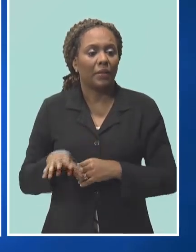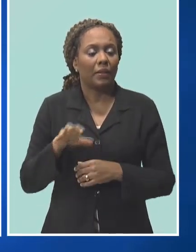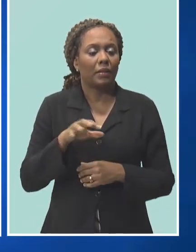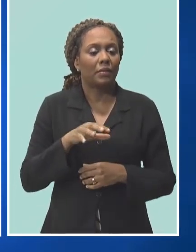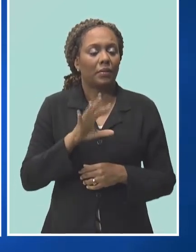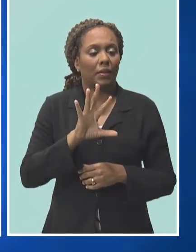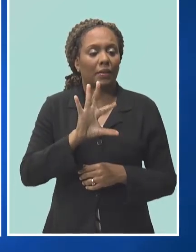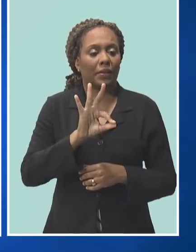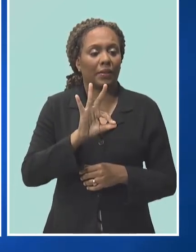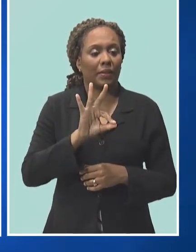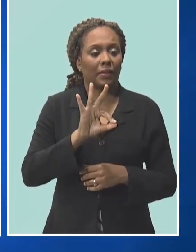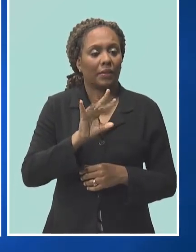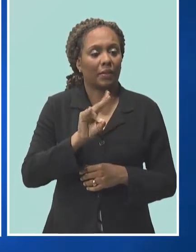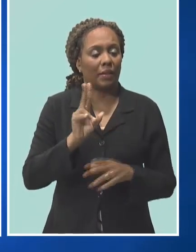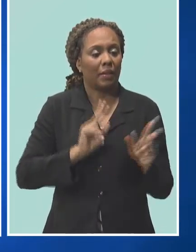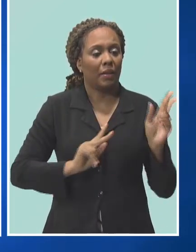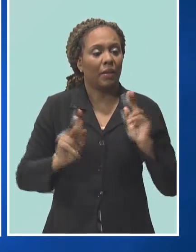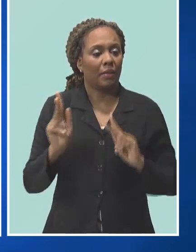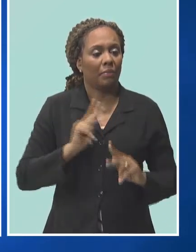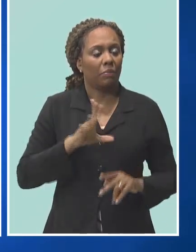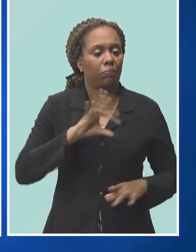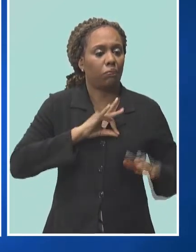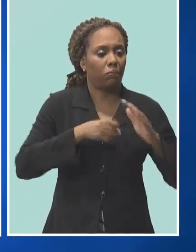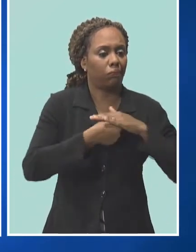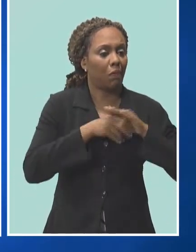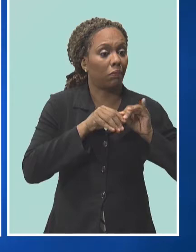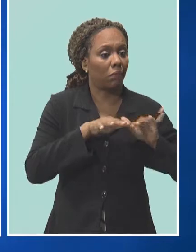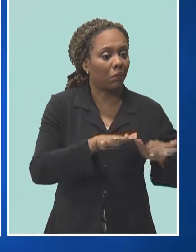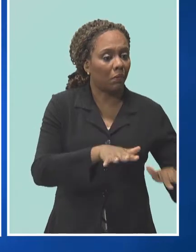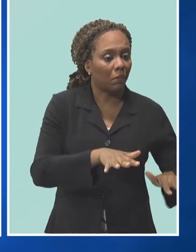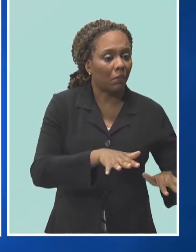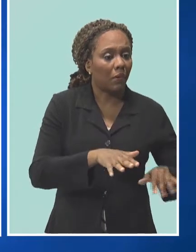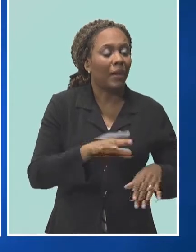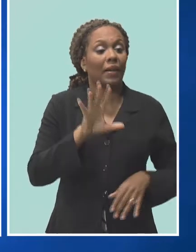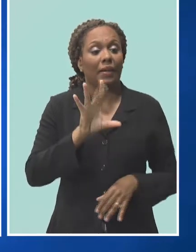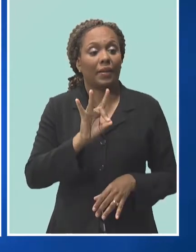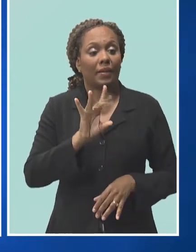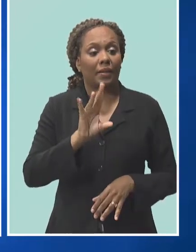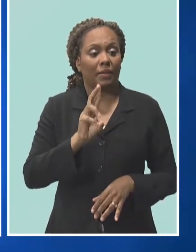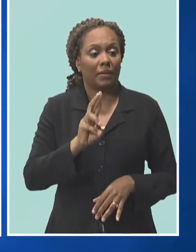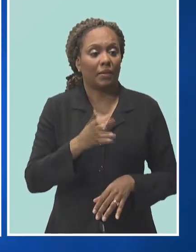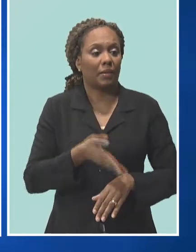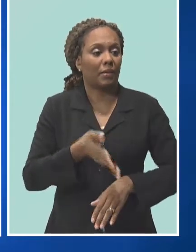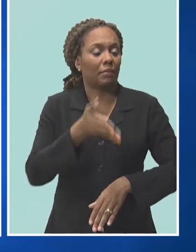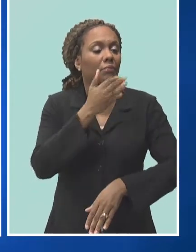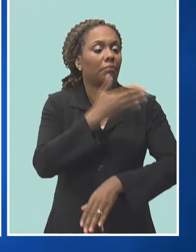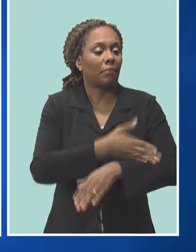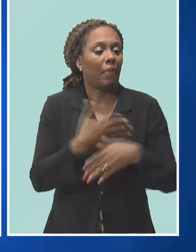Harrison's Point, St. Lucie remains at 5. 97 people have been diagnosed with the viral